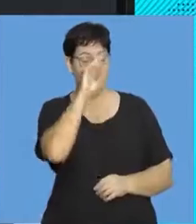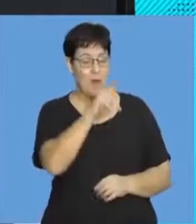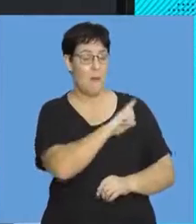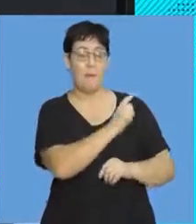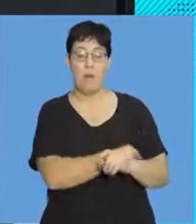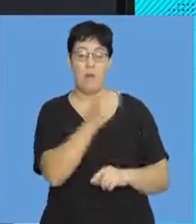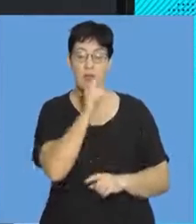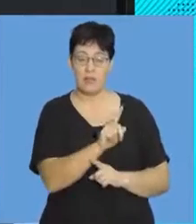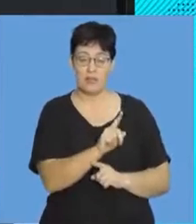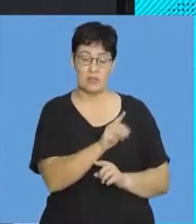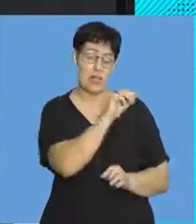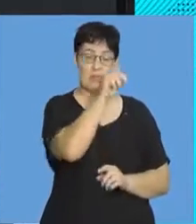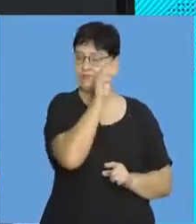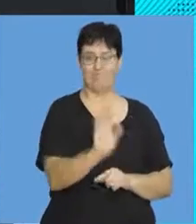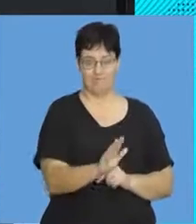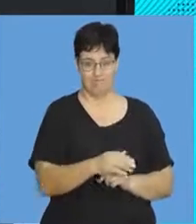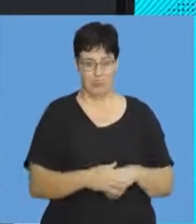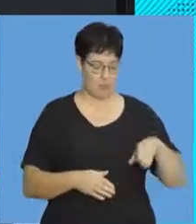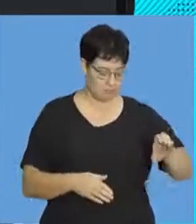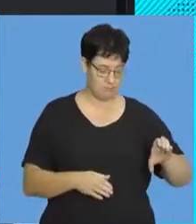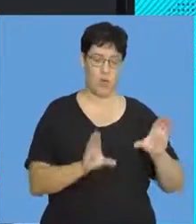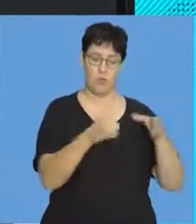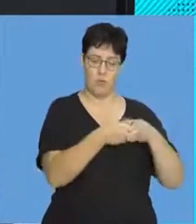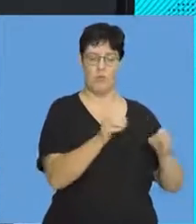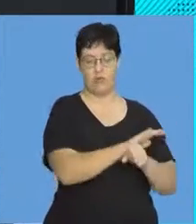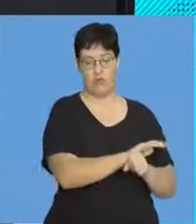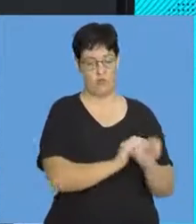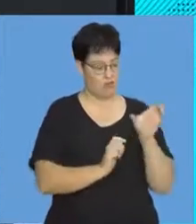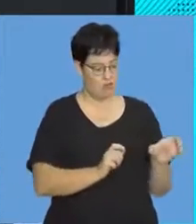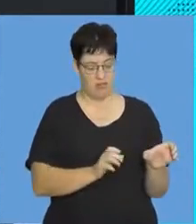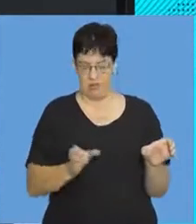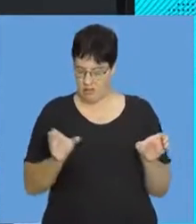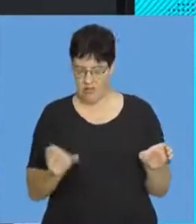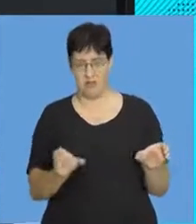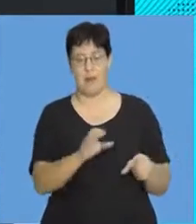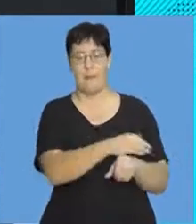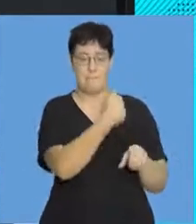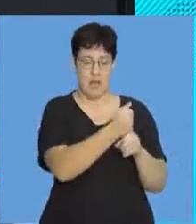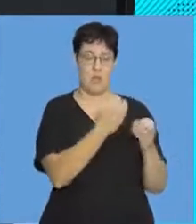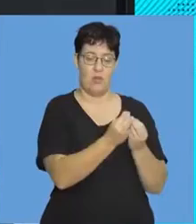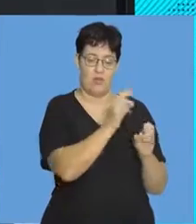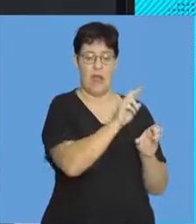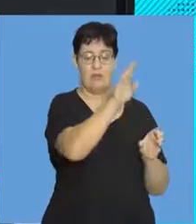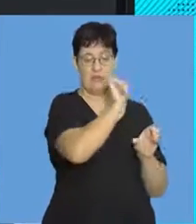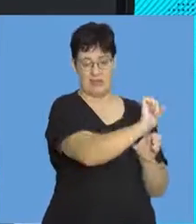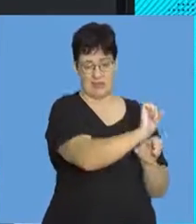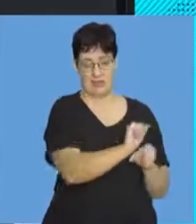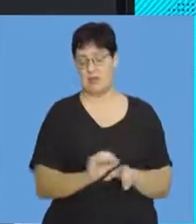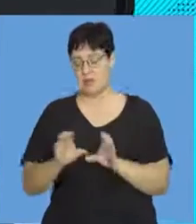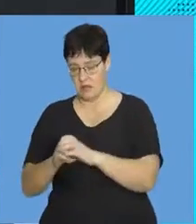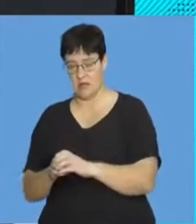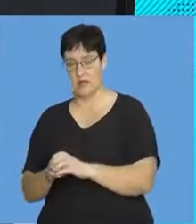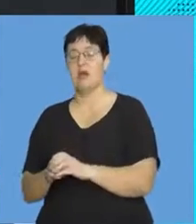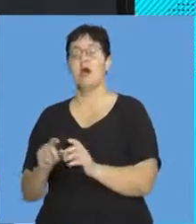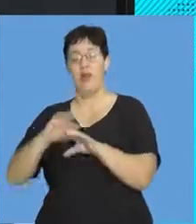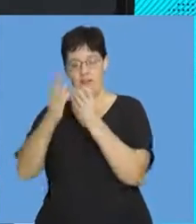not necessarily mean exponent in this concept. It means the whole base with its own exponent. The whole thing, we